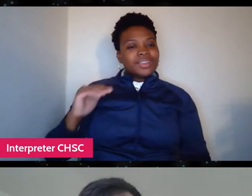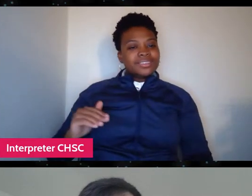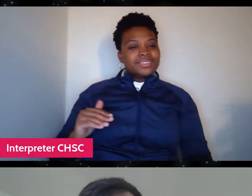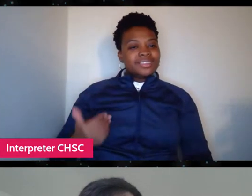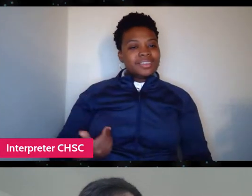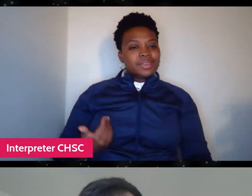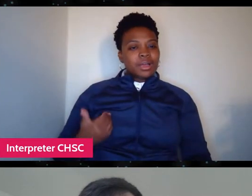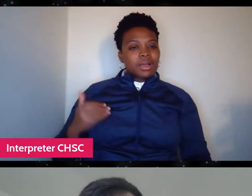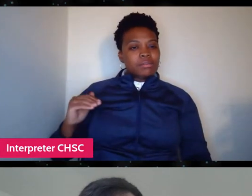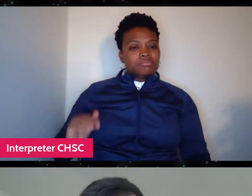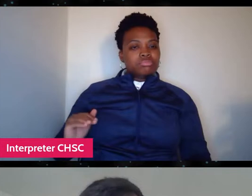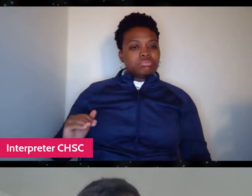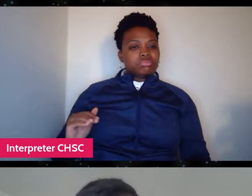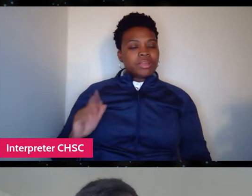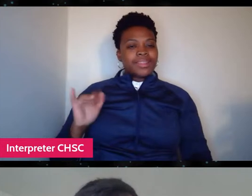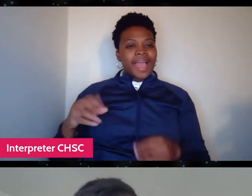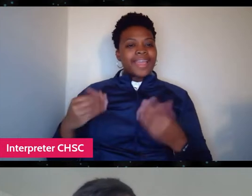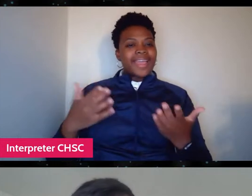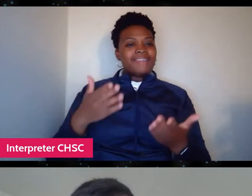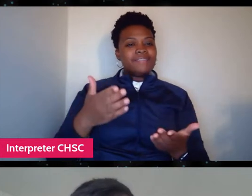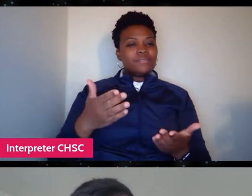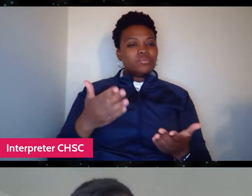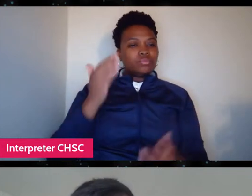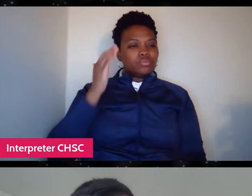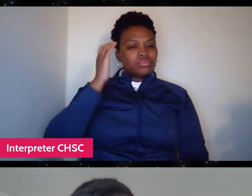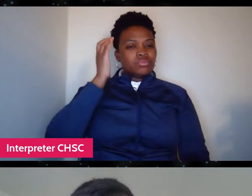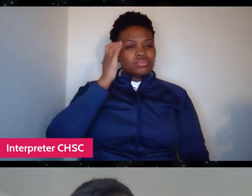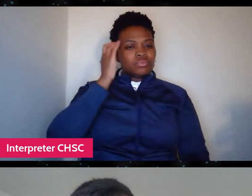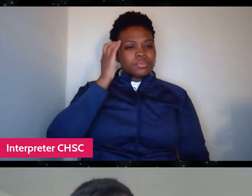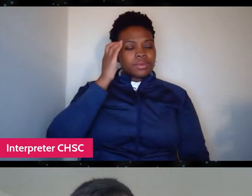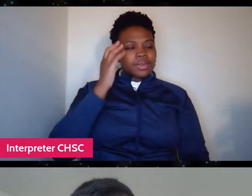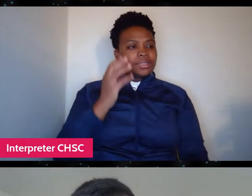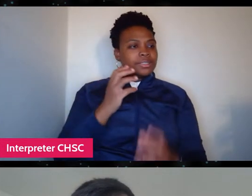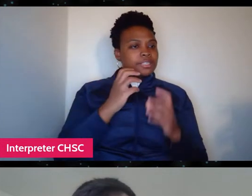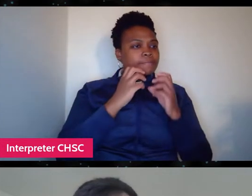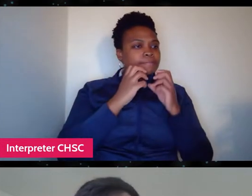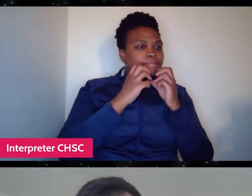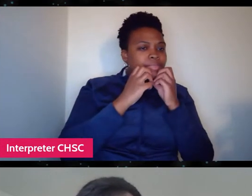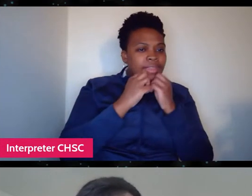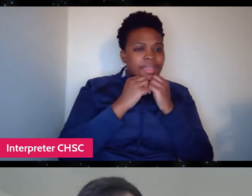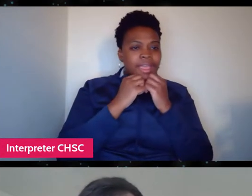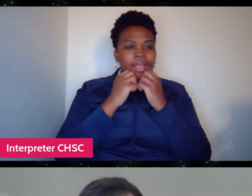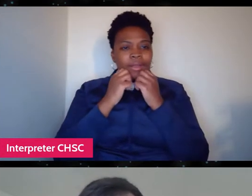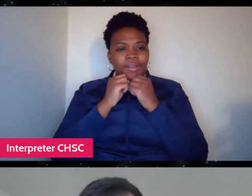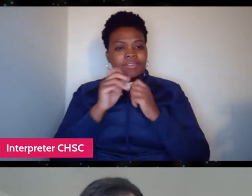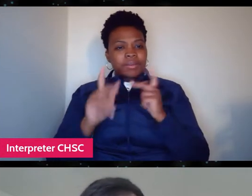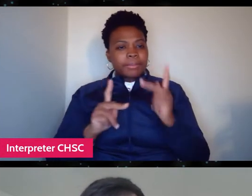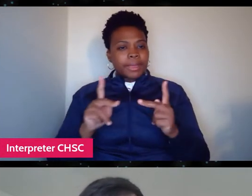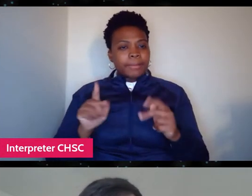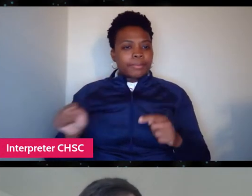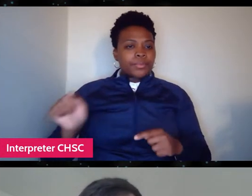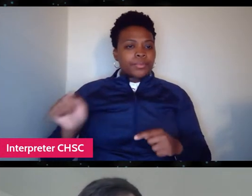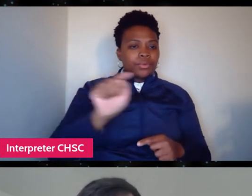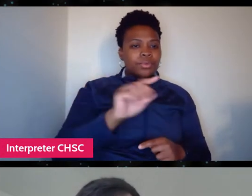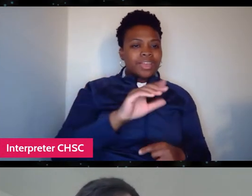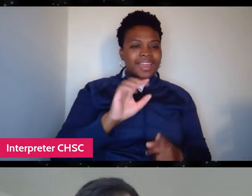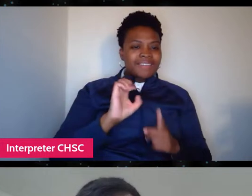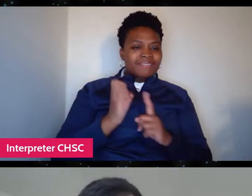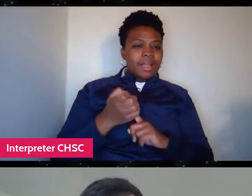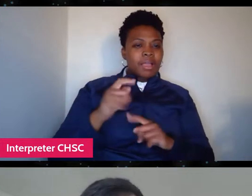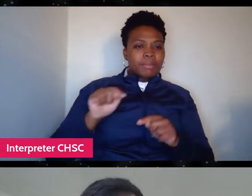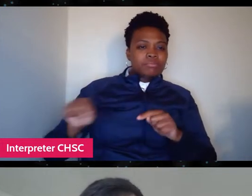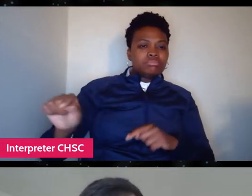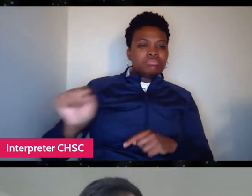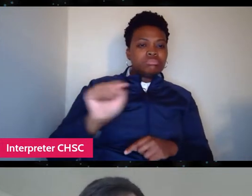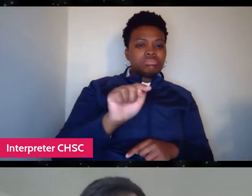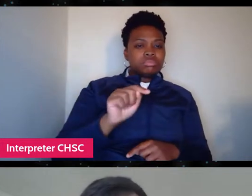gave you that awareness of caring for people around you and the environment around you?